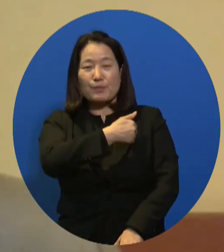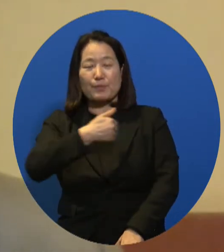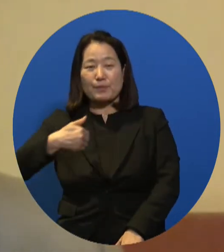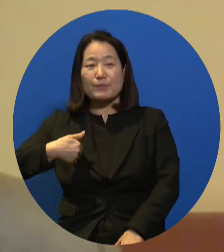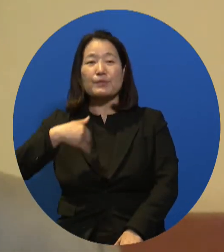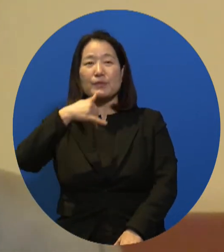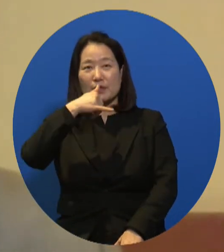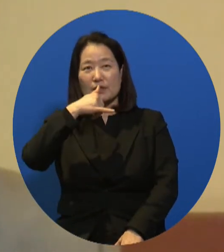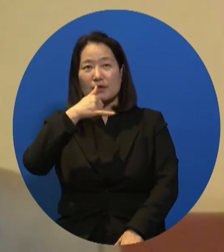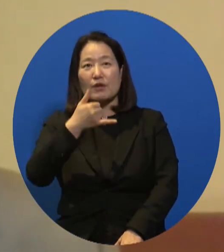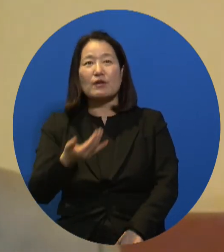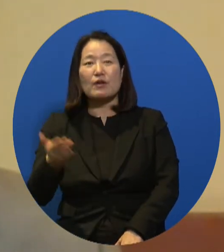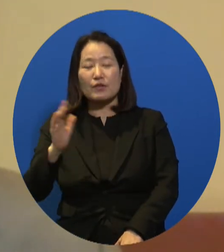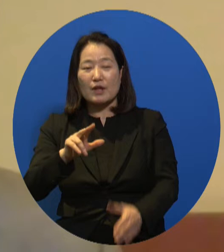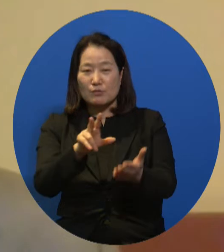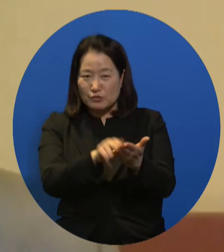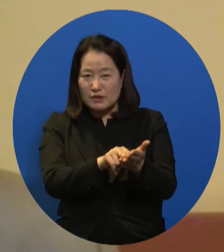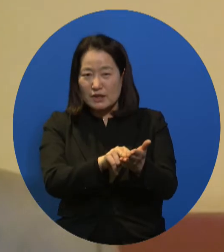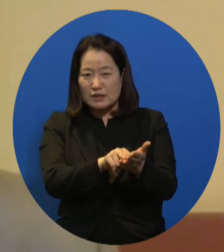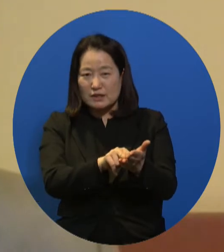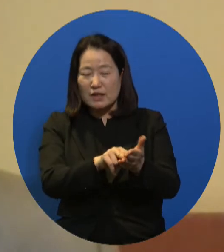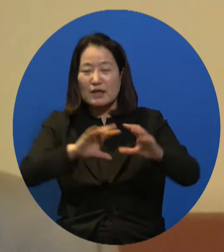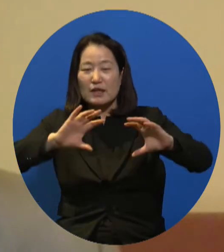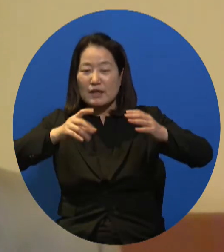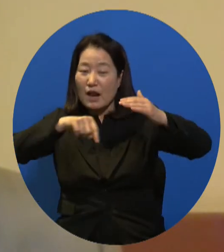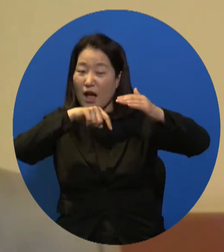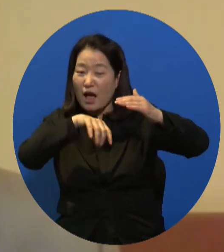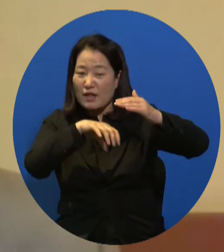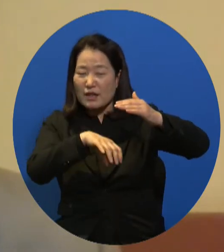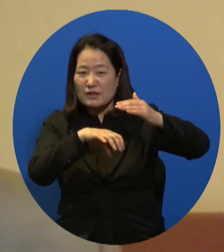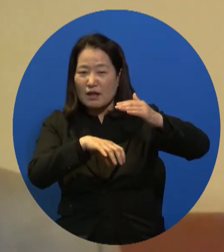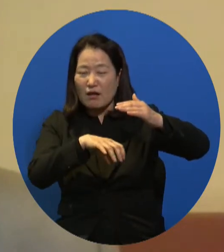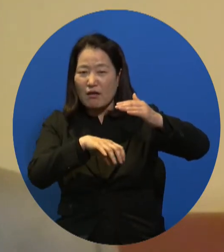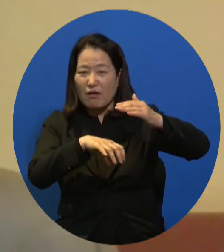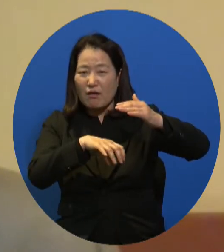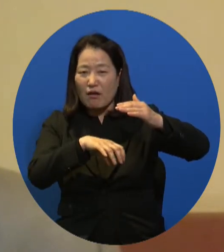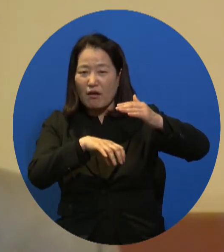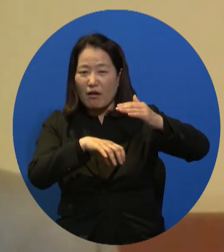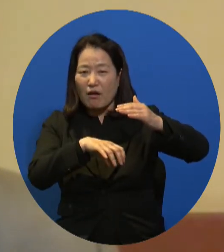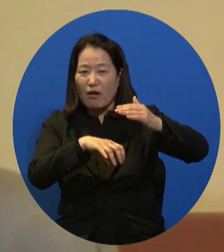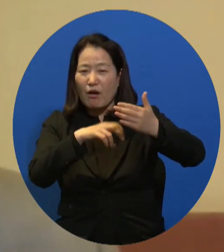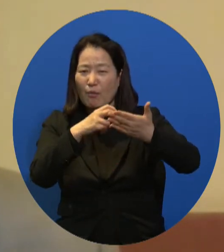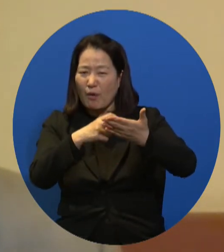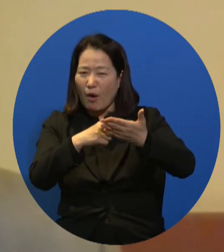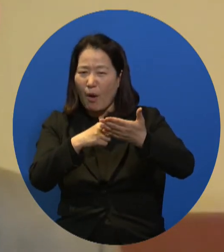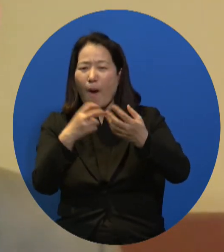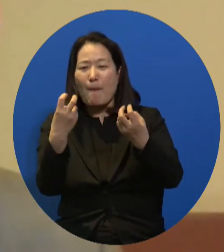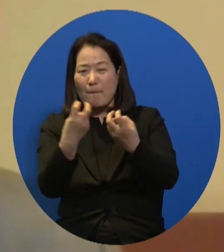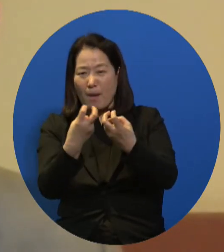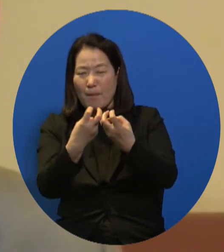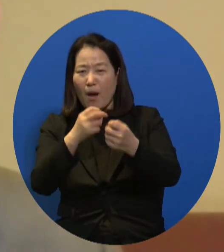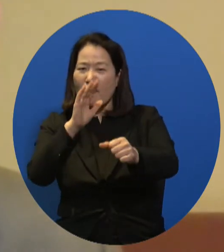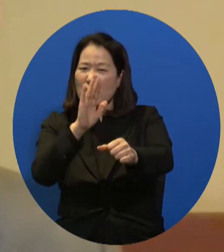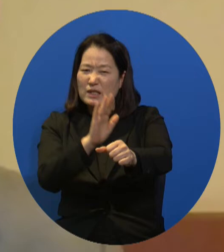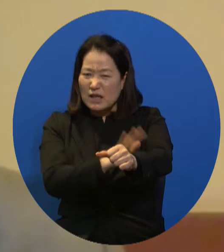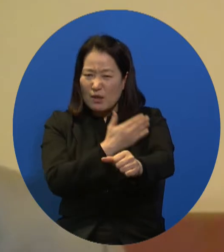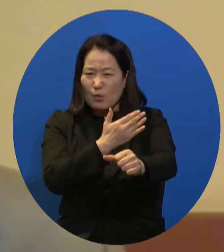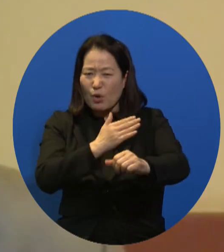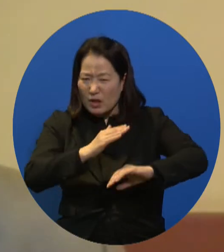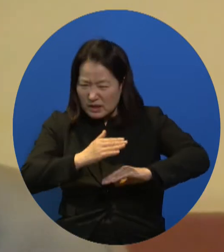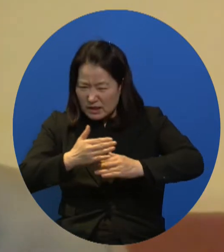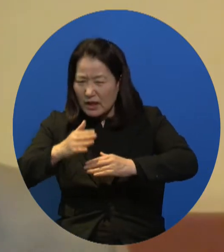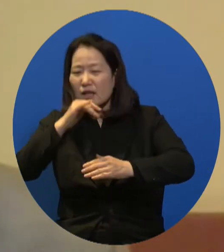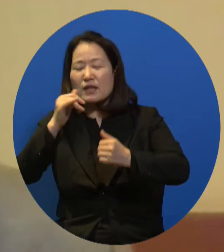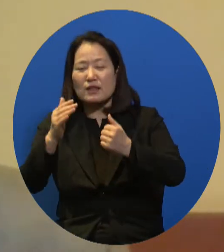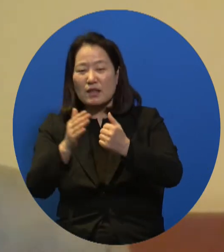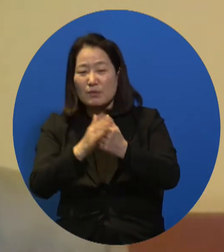has chosen a seriously incorrect path over recent years, maintaining its defence of guardianship as